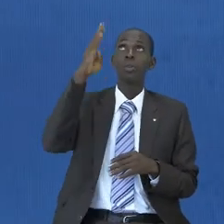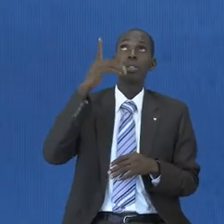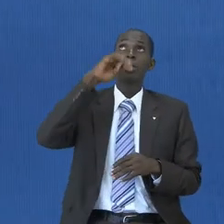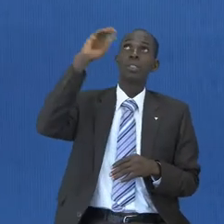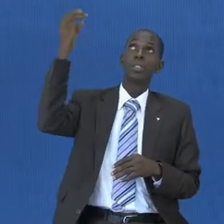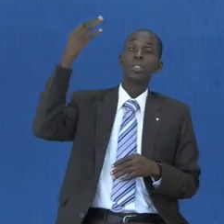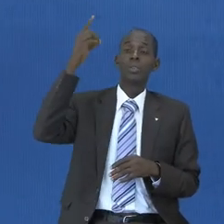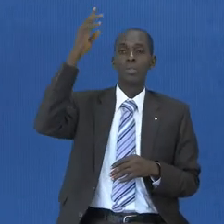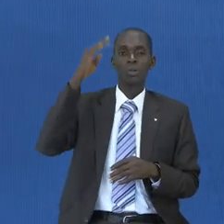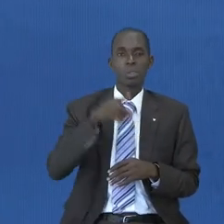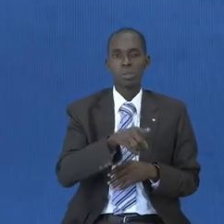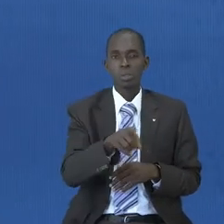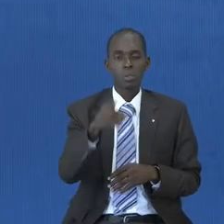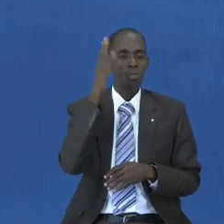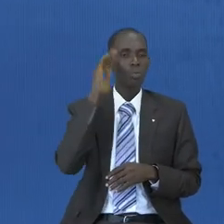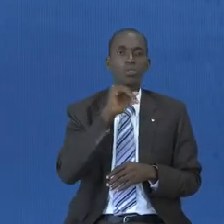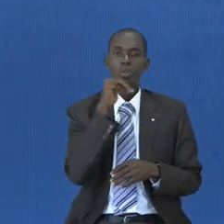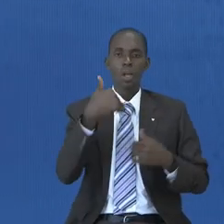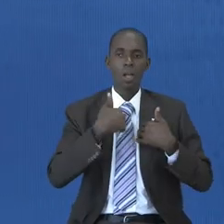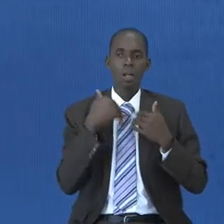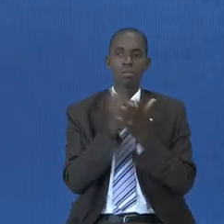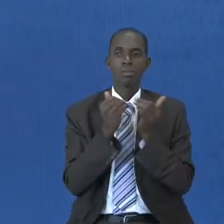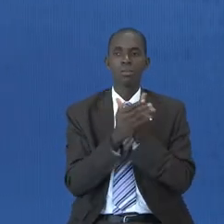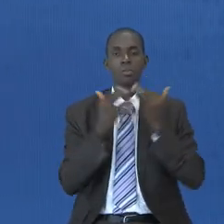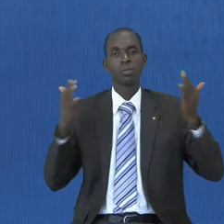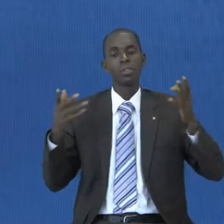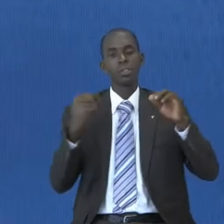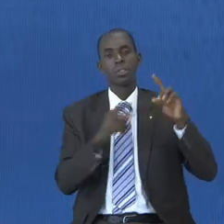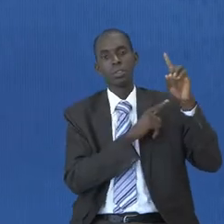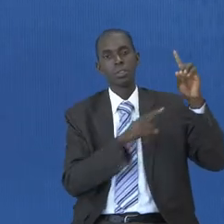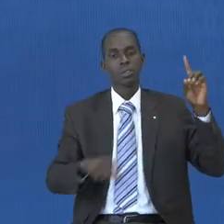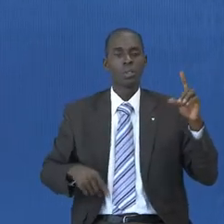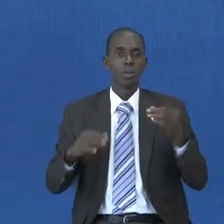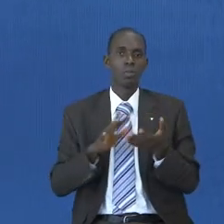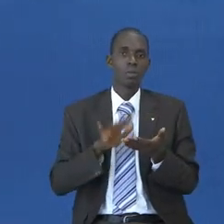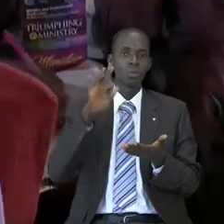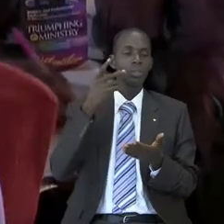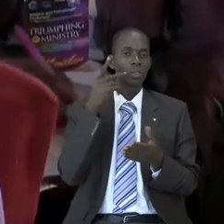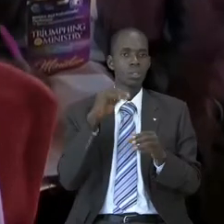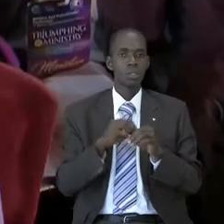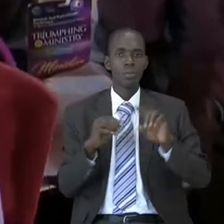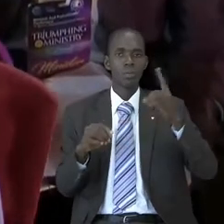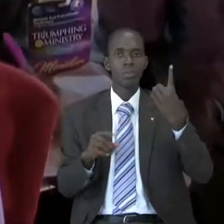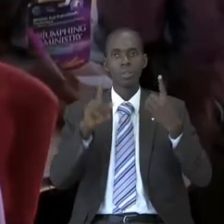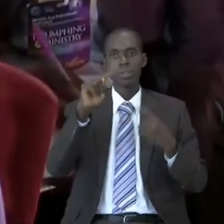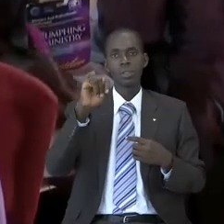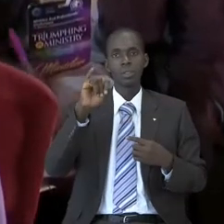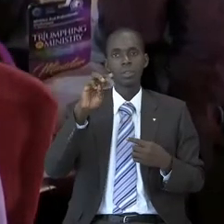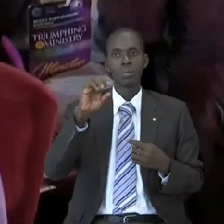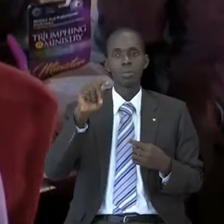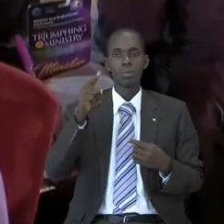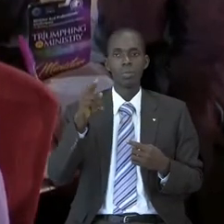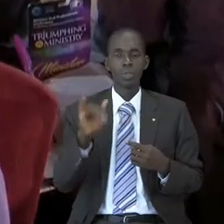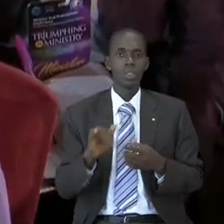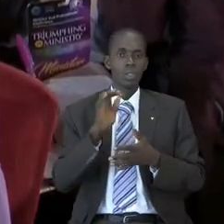would not have crucified the Lord of glory. We look at 1 Timothy chapter 1, verse